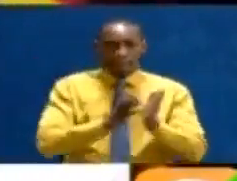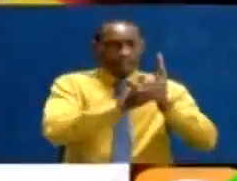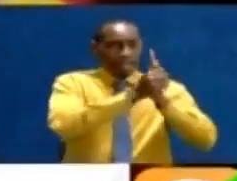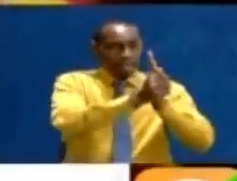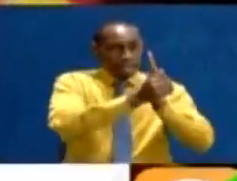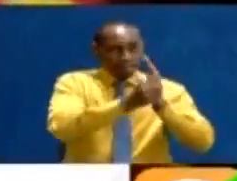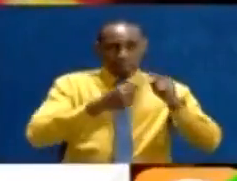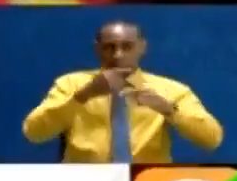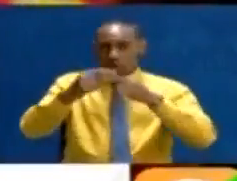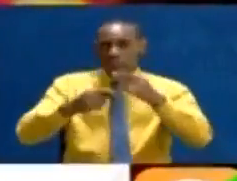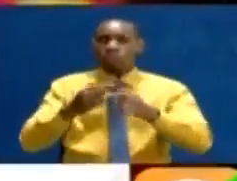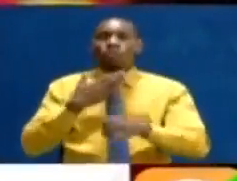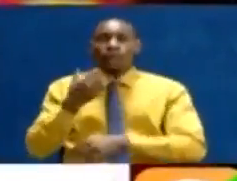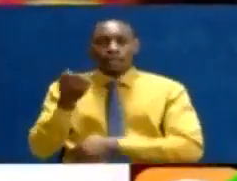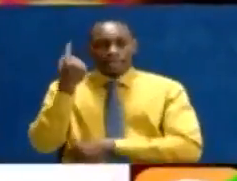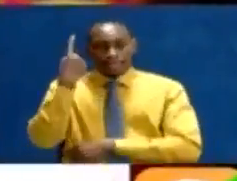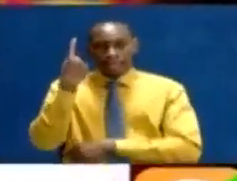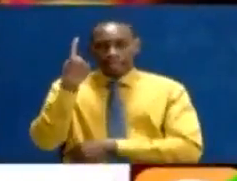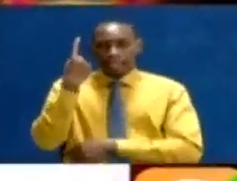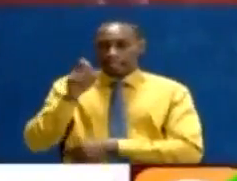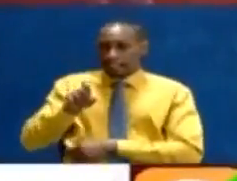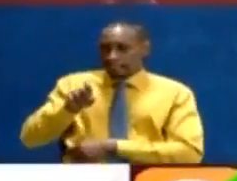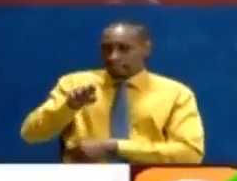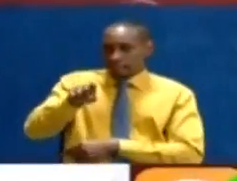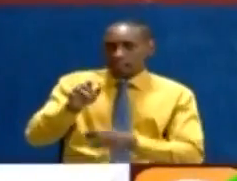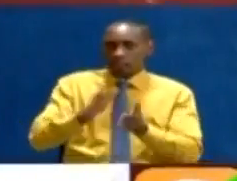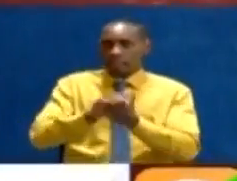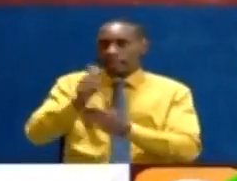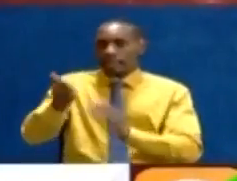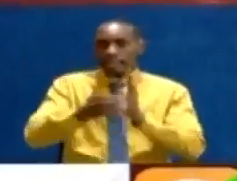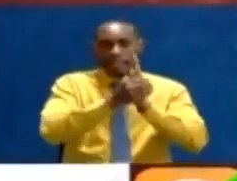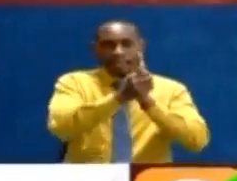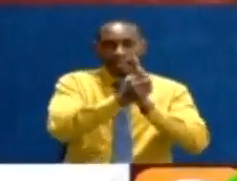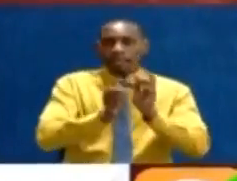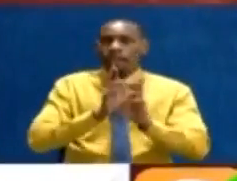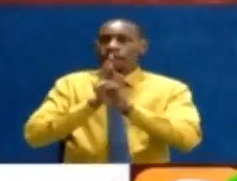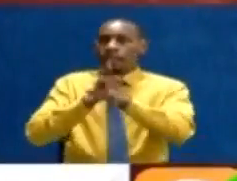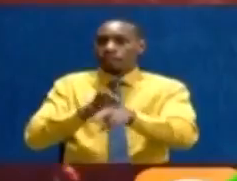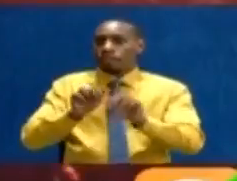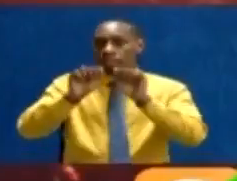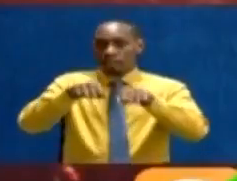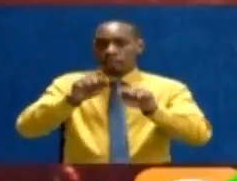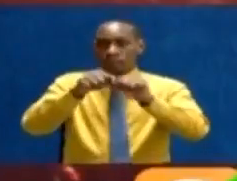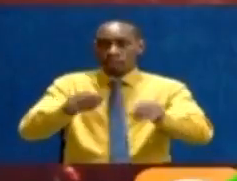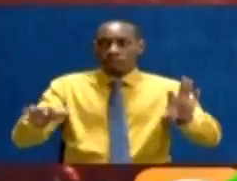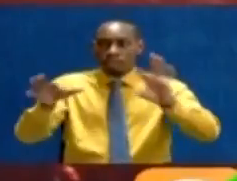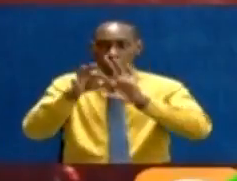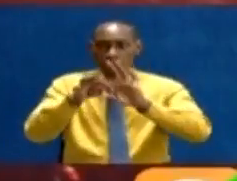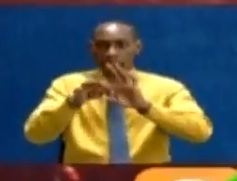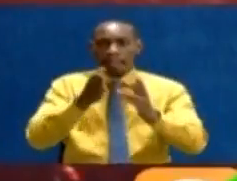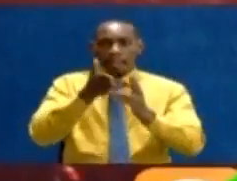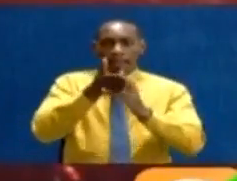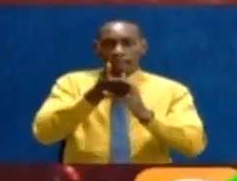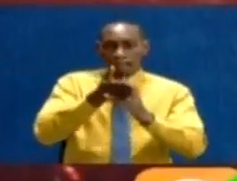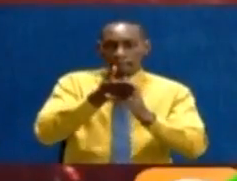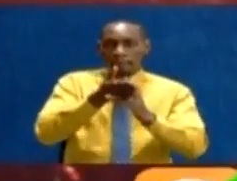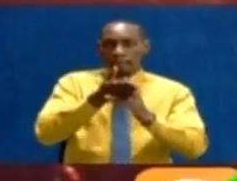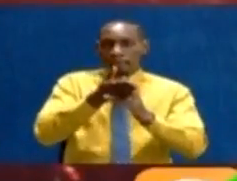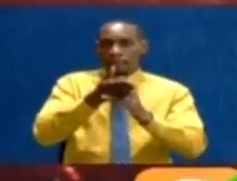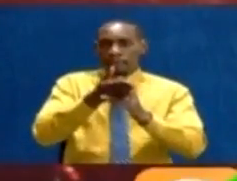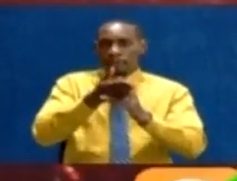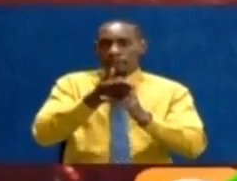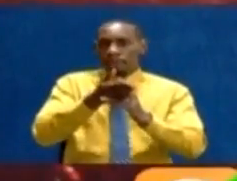scientists still trying to understand the SARS-CoV-2 virus, other scientists have documented a possible association between the ACE2